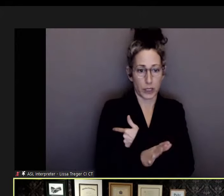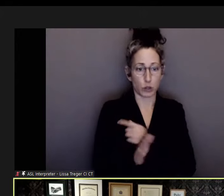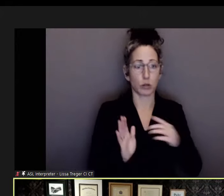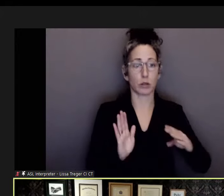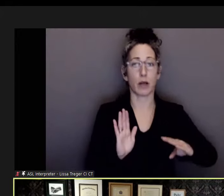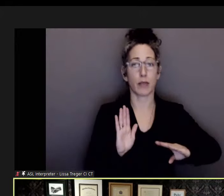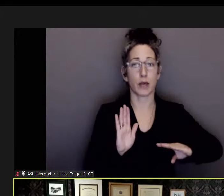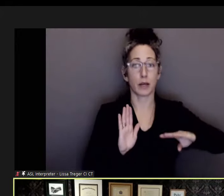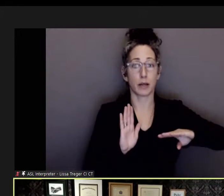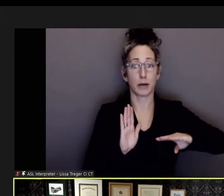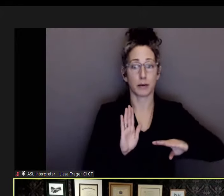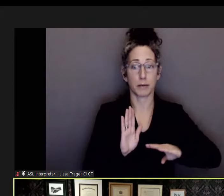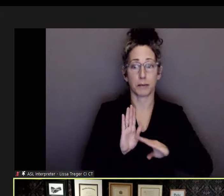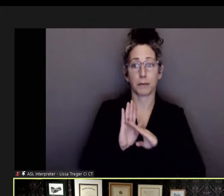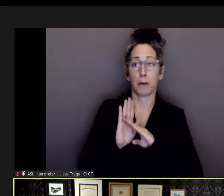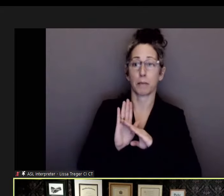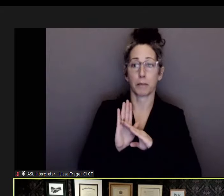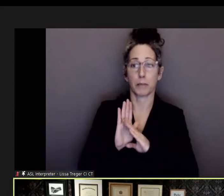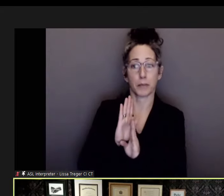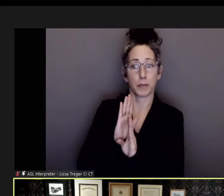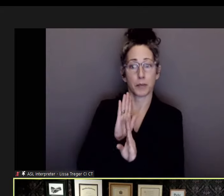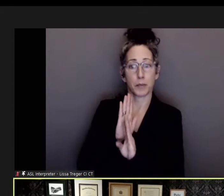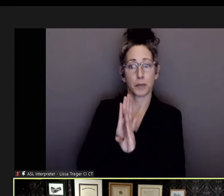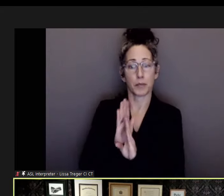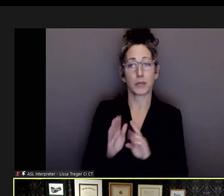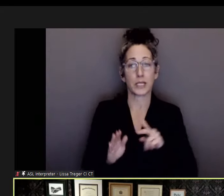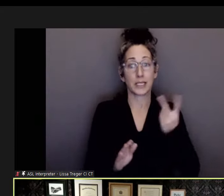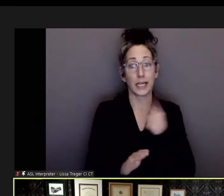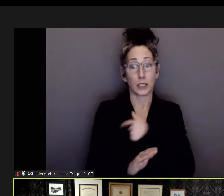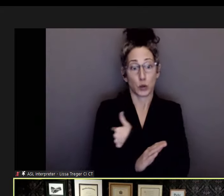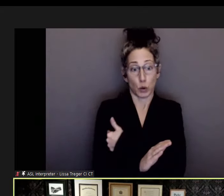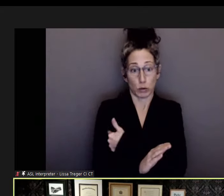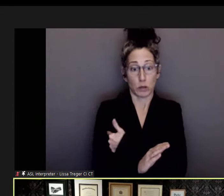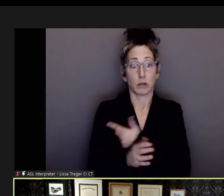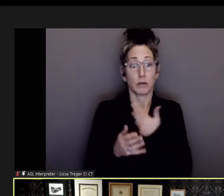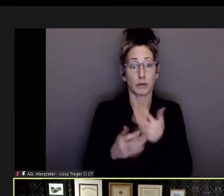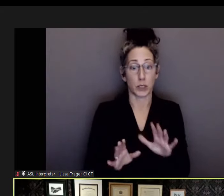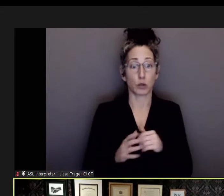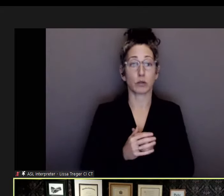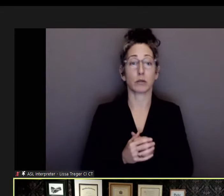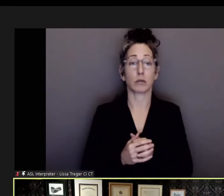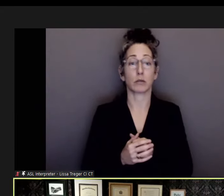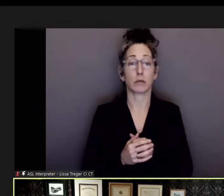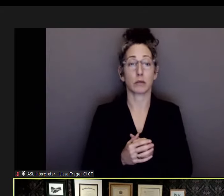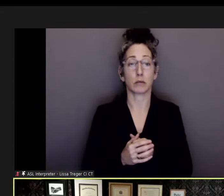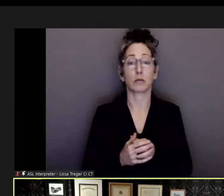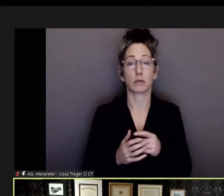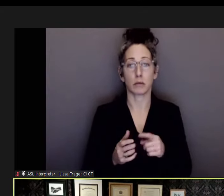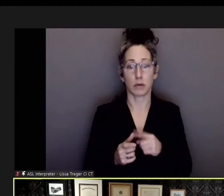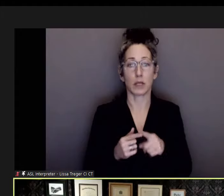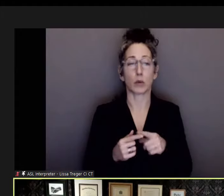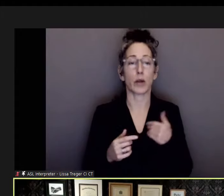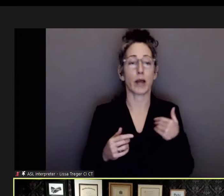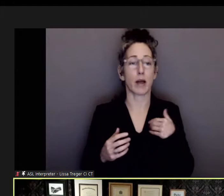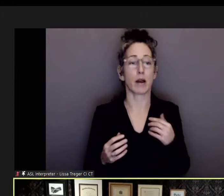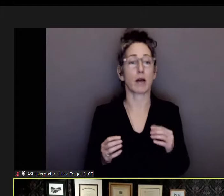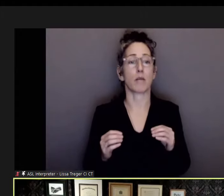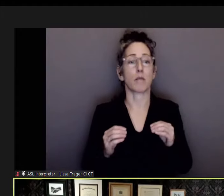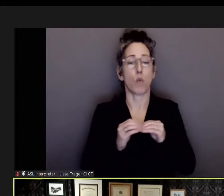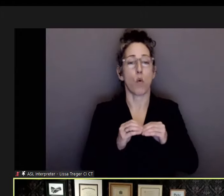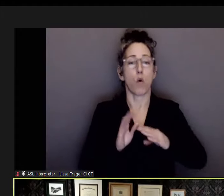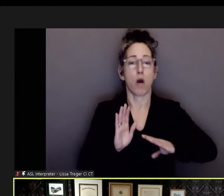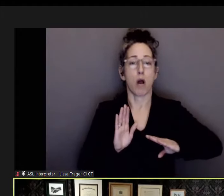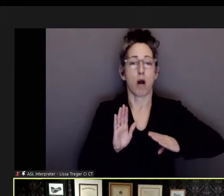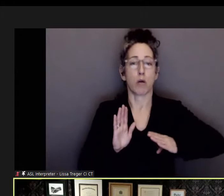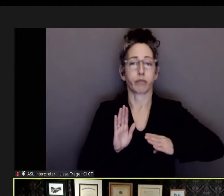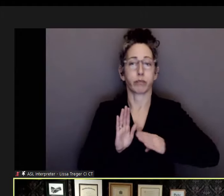those who received placebo accumulated cases, much faster and much more cases than those